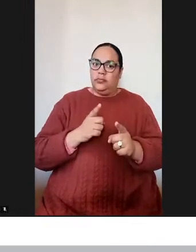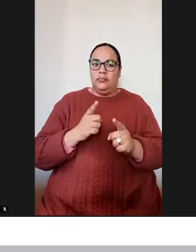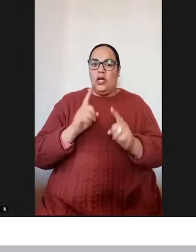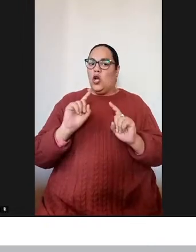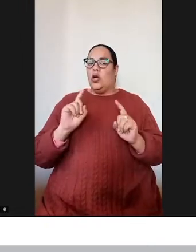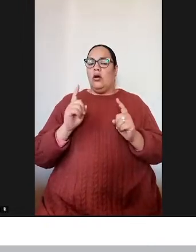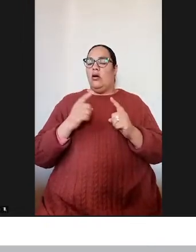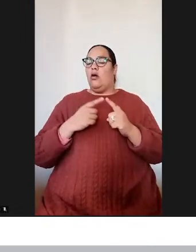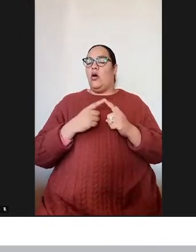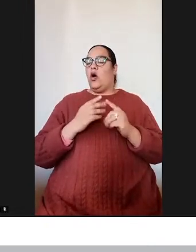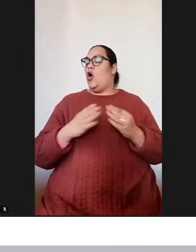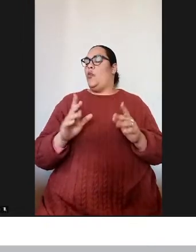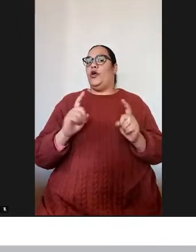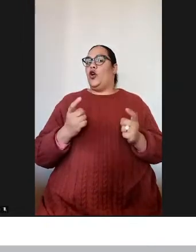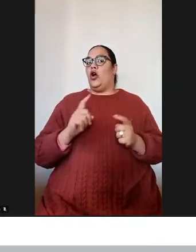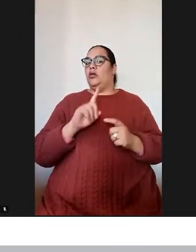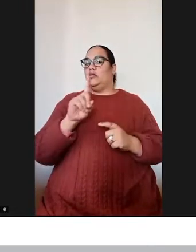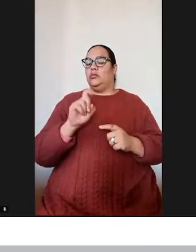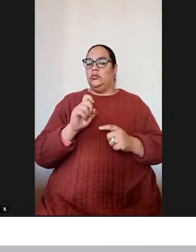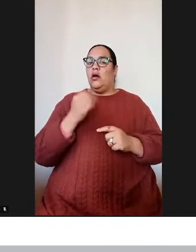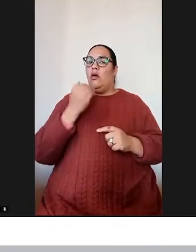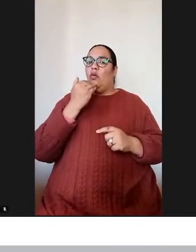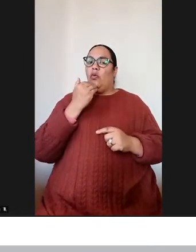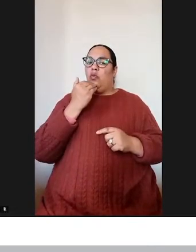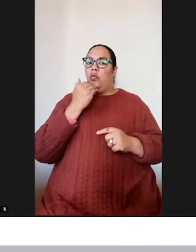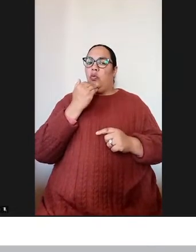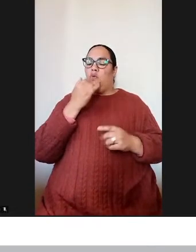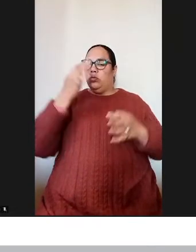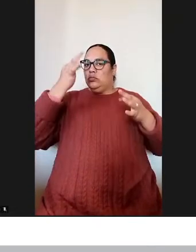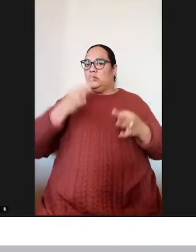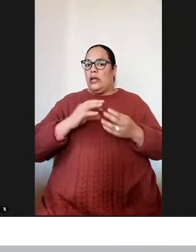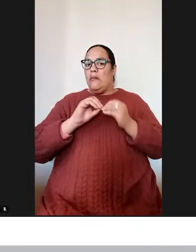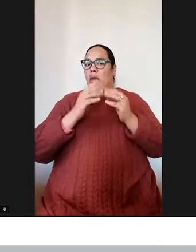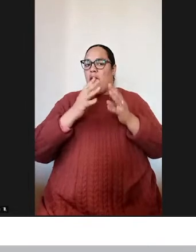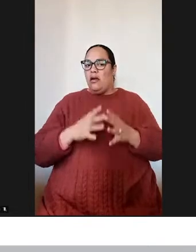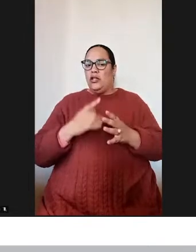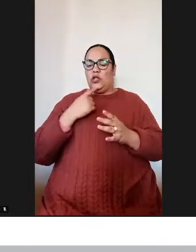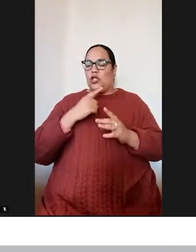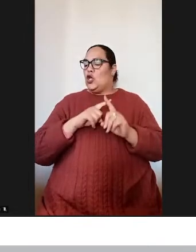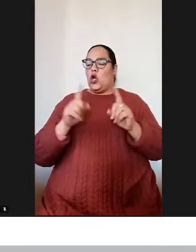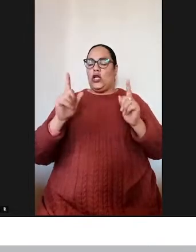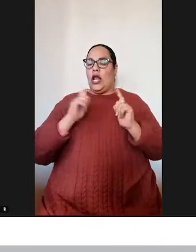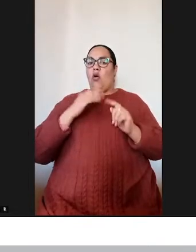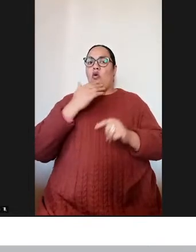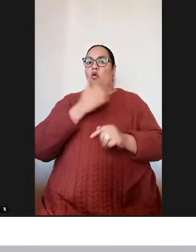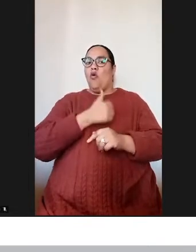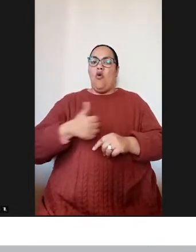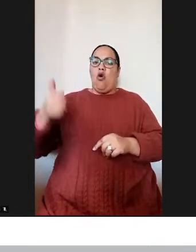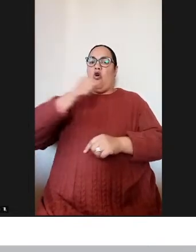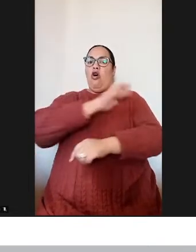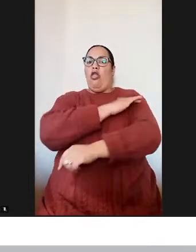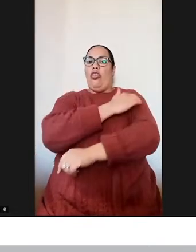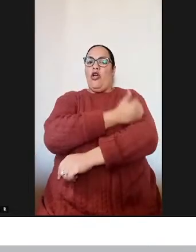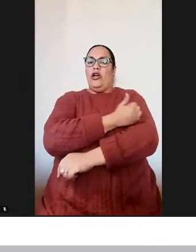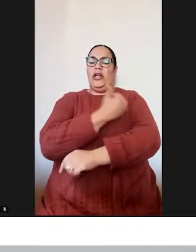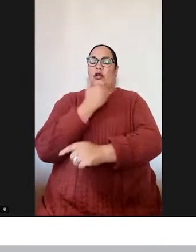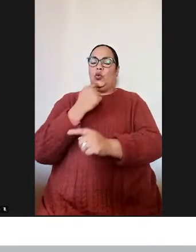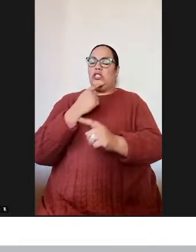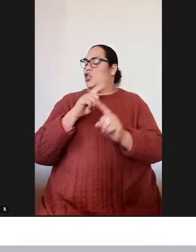opened? And who's the decision-making authority at that, for that particular